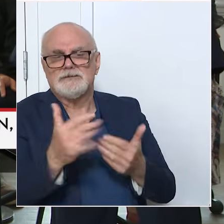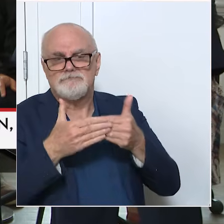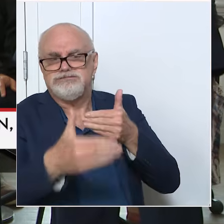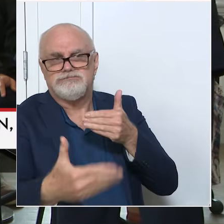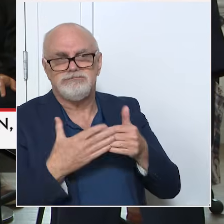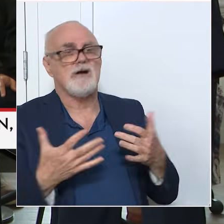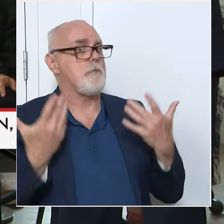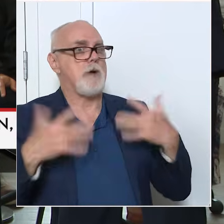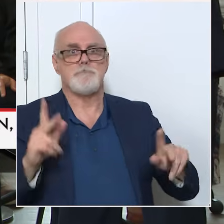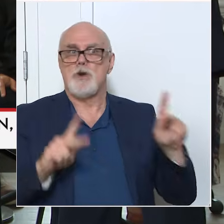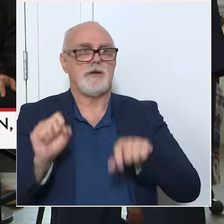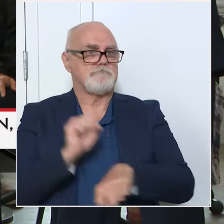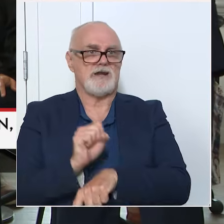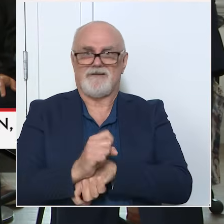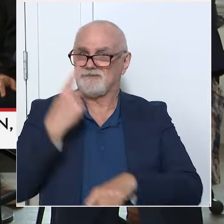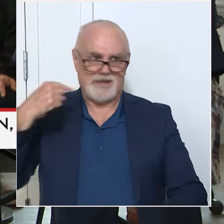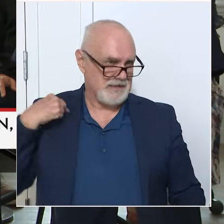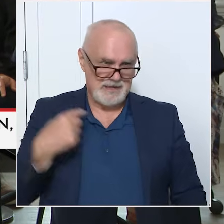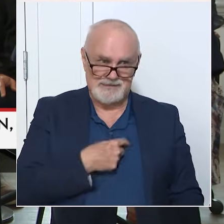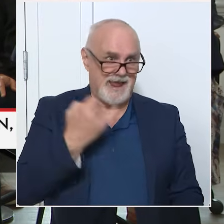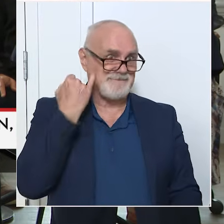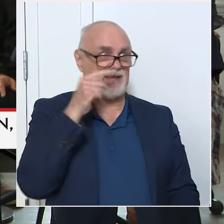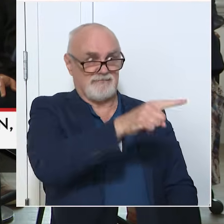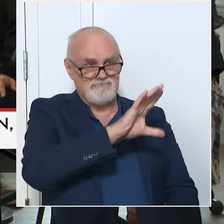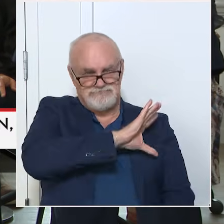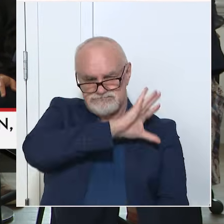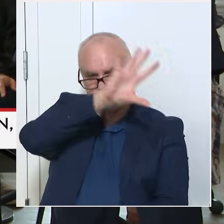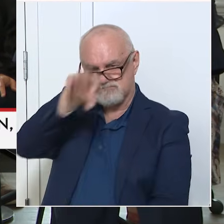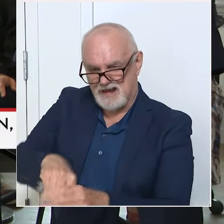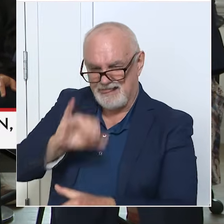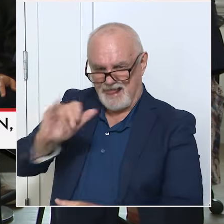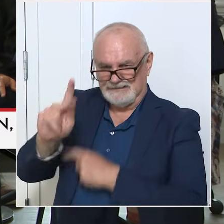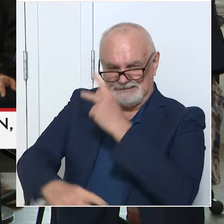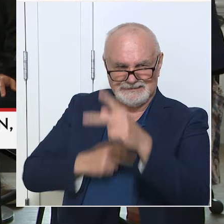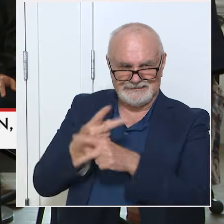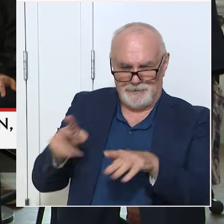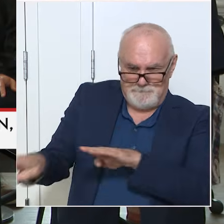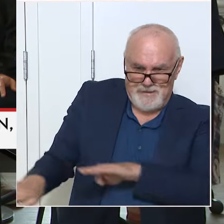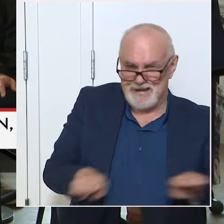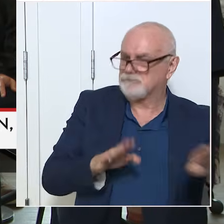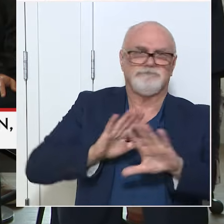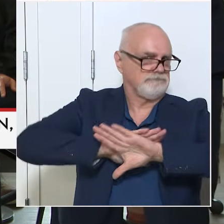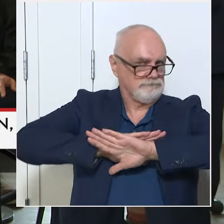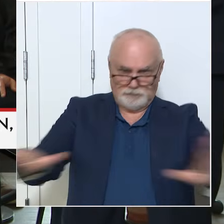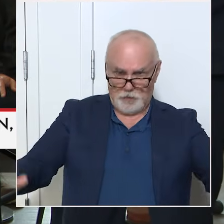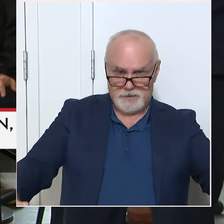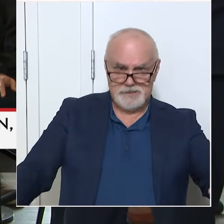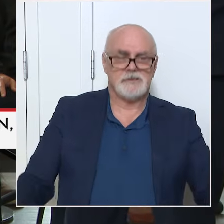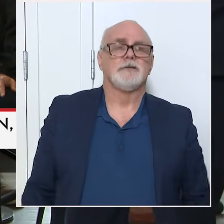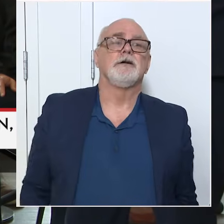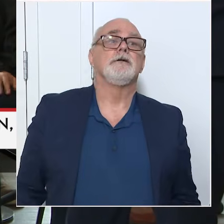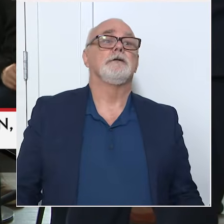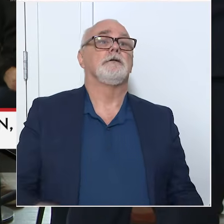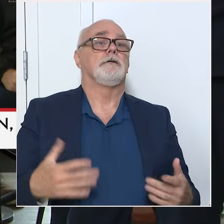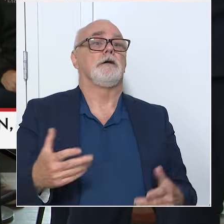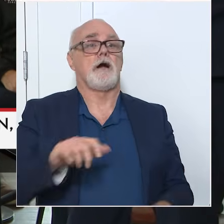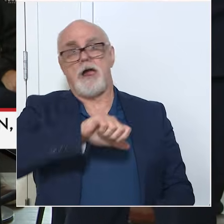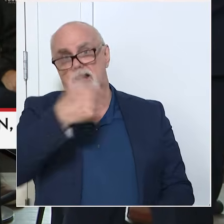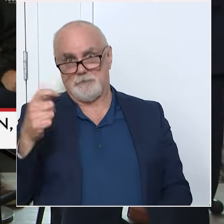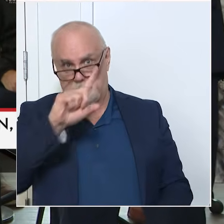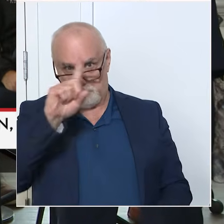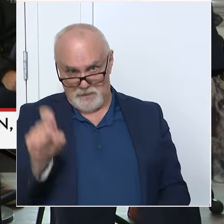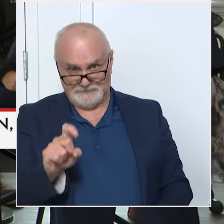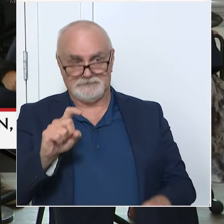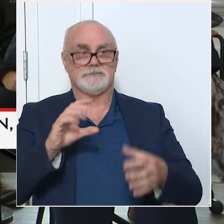capacity, if they're engaging in that type of behavior. Yeah. Quick question on the job matching